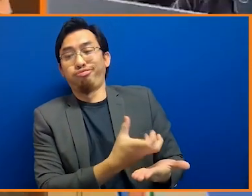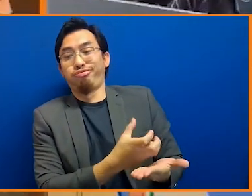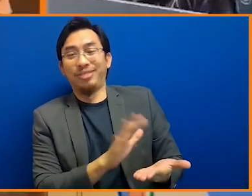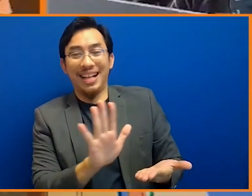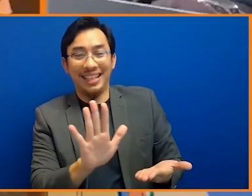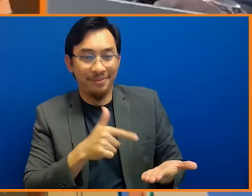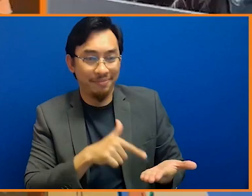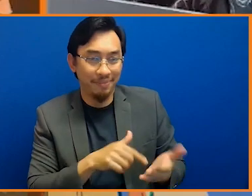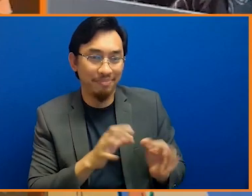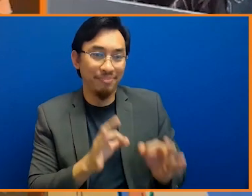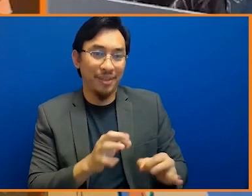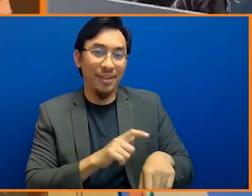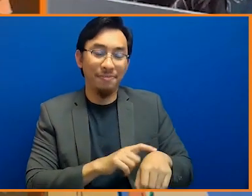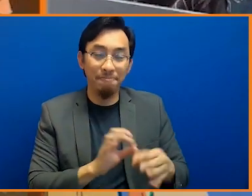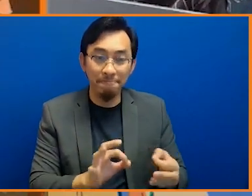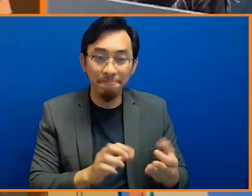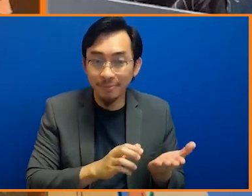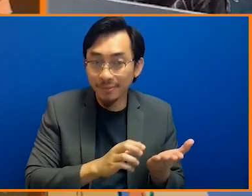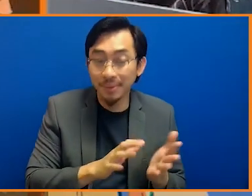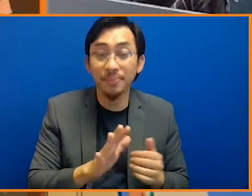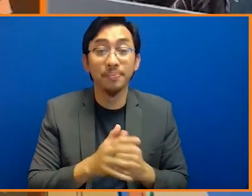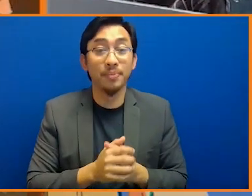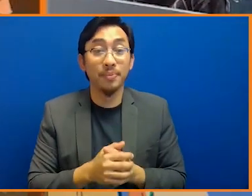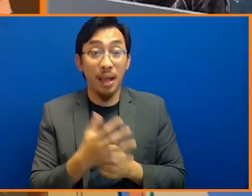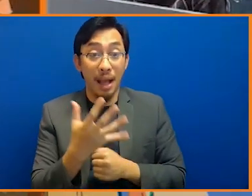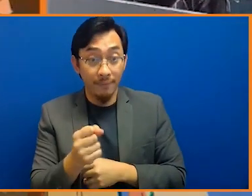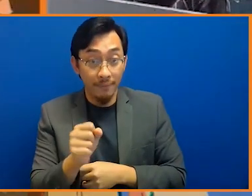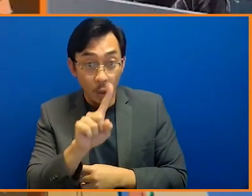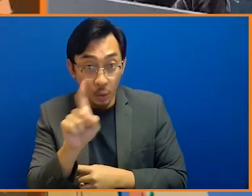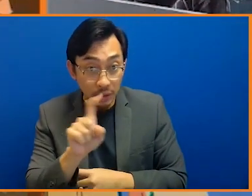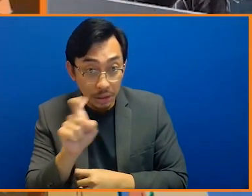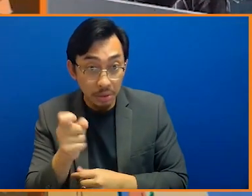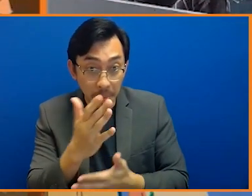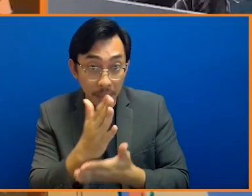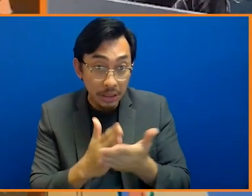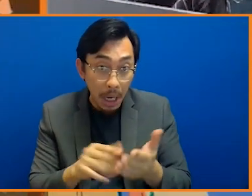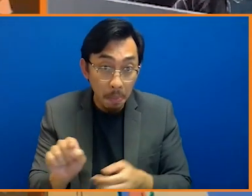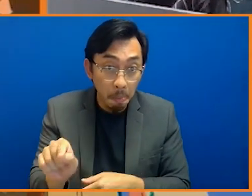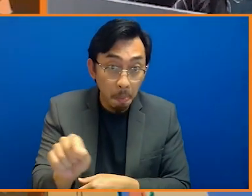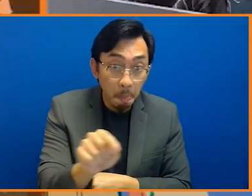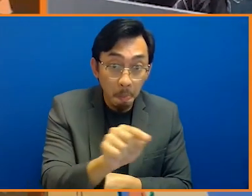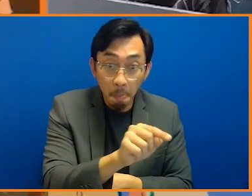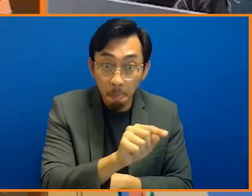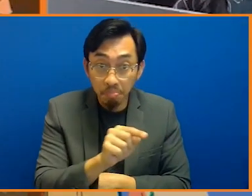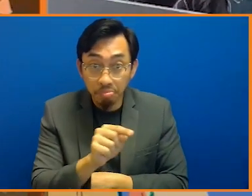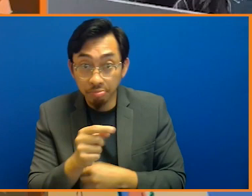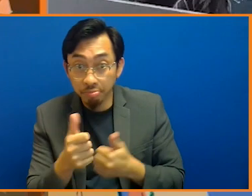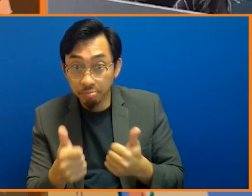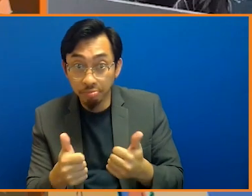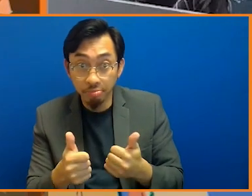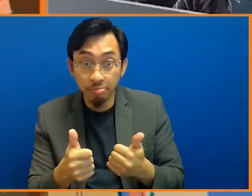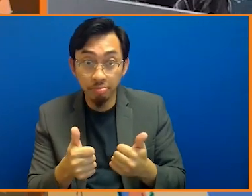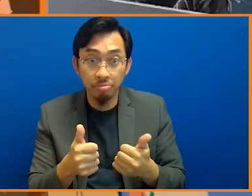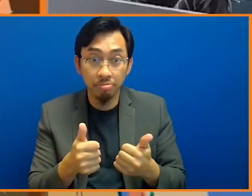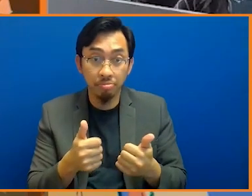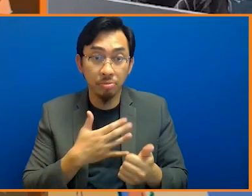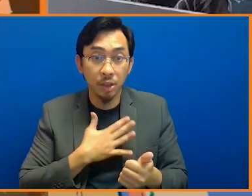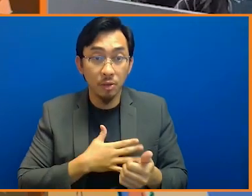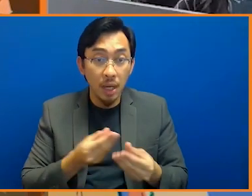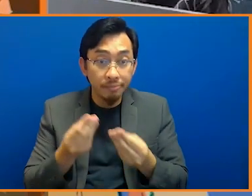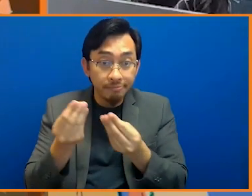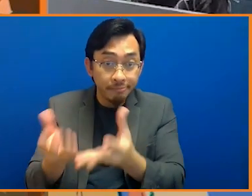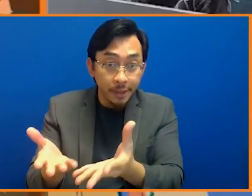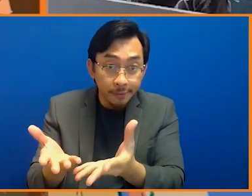over here. If you have any question, some of you, yeah, maybe I would like to